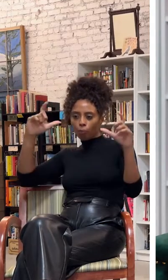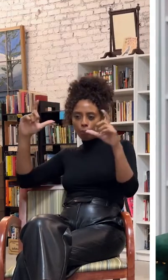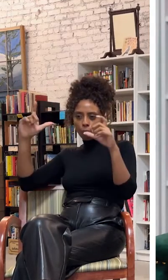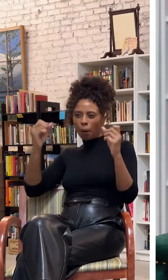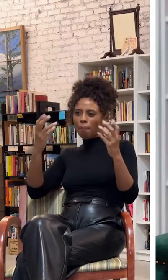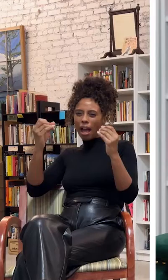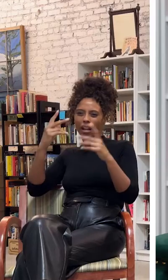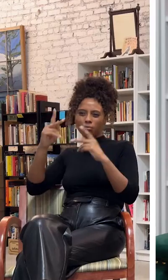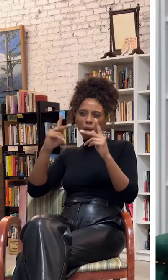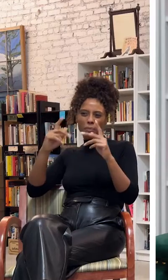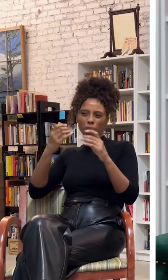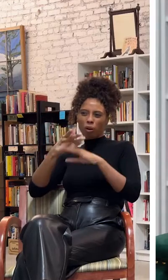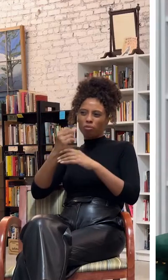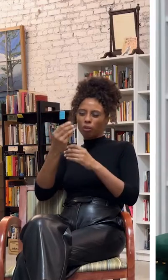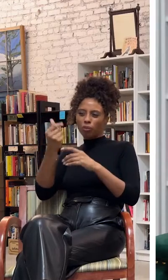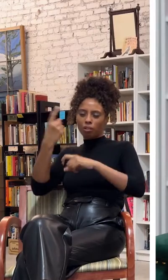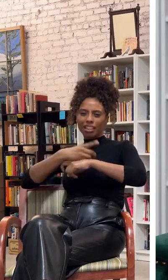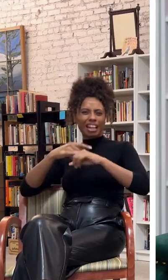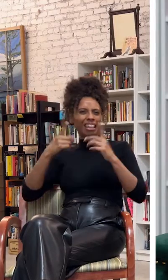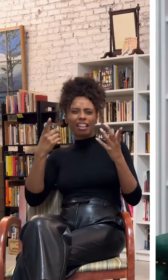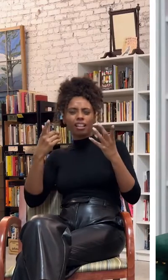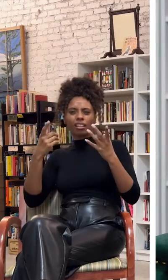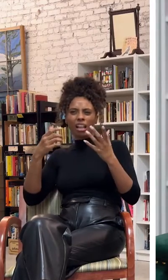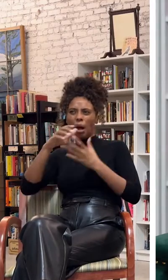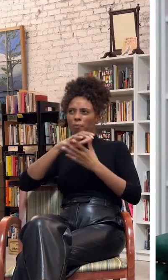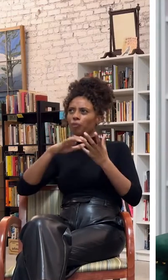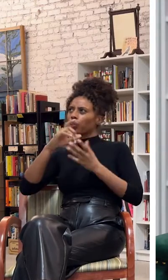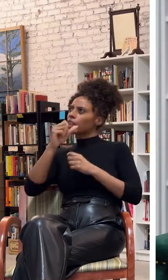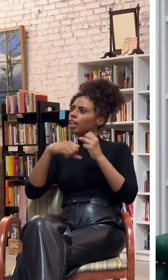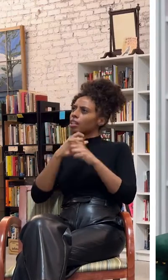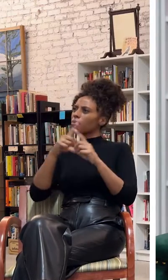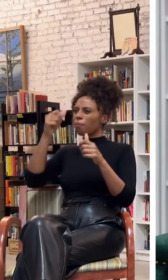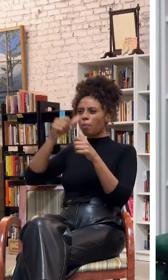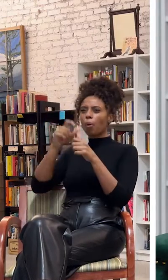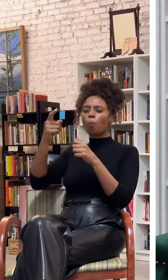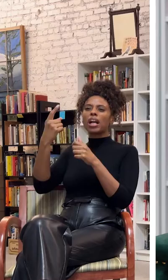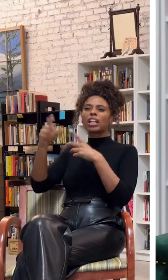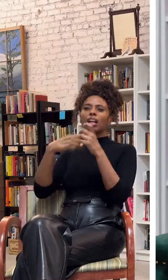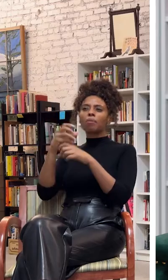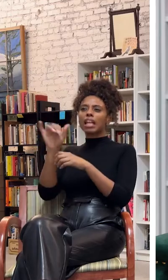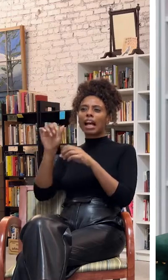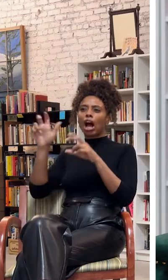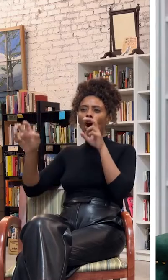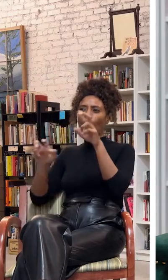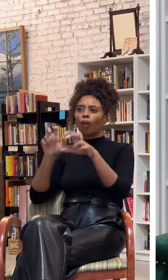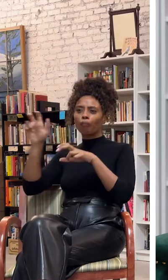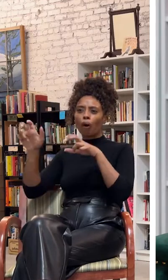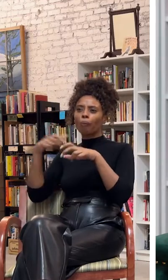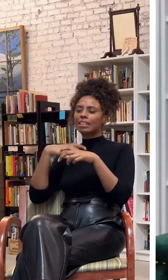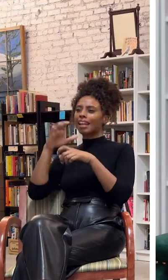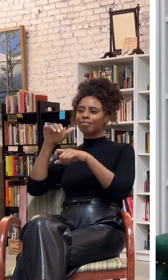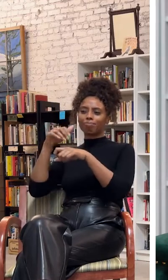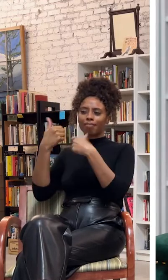tent, I think I'm mixing the years, but I remember one year it was like a carnival that it was like games that were set